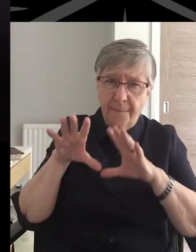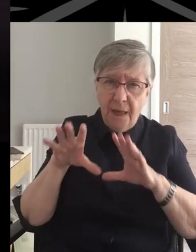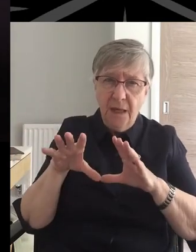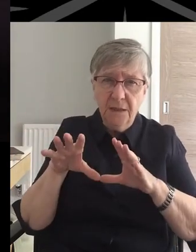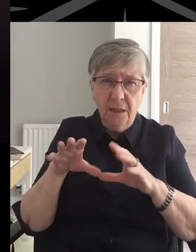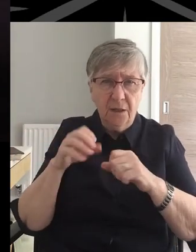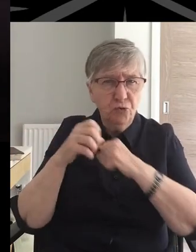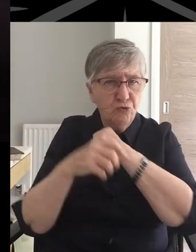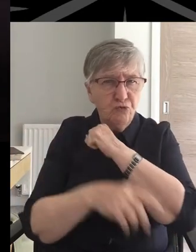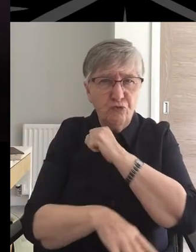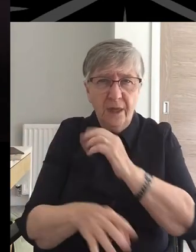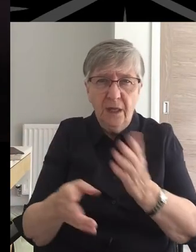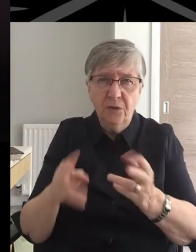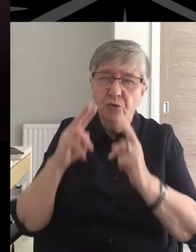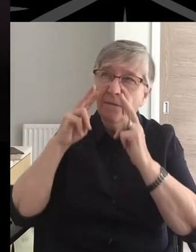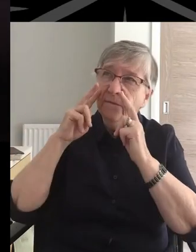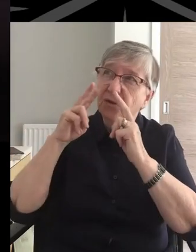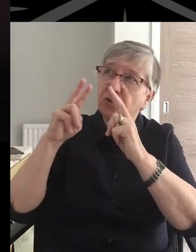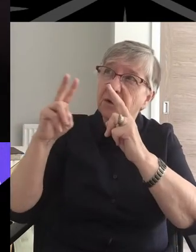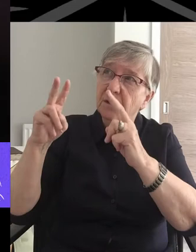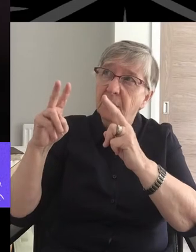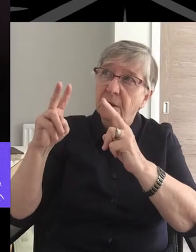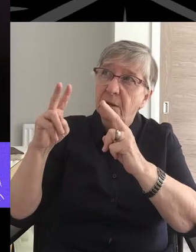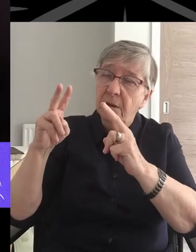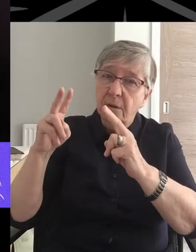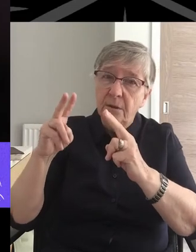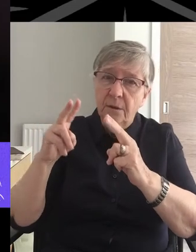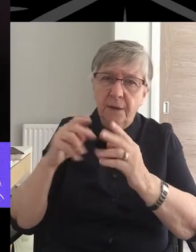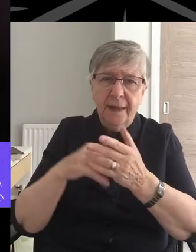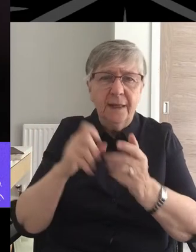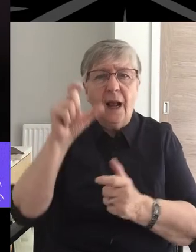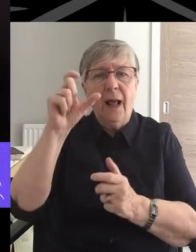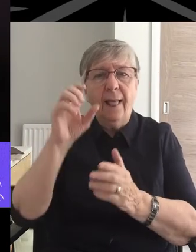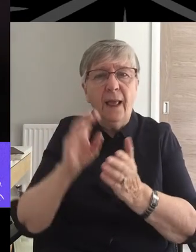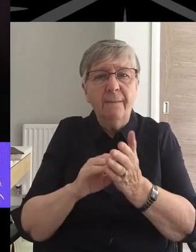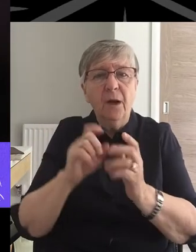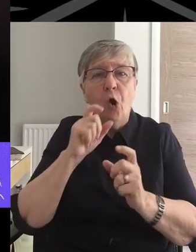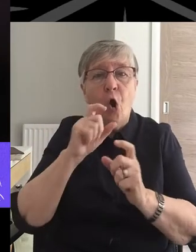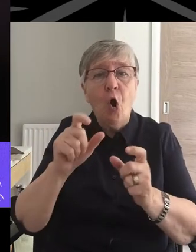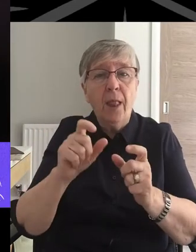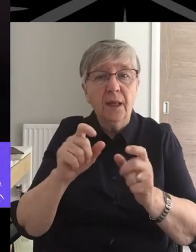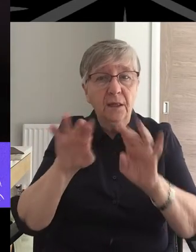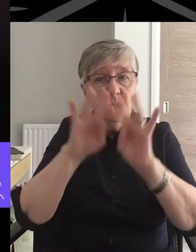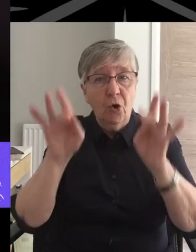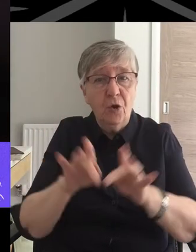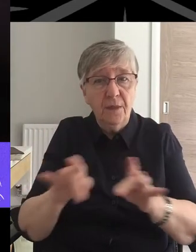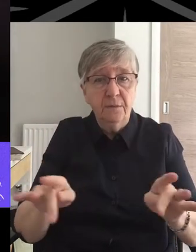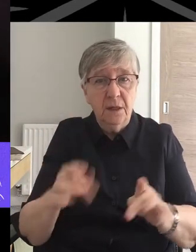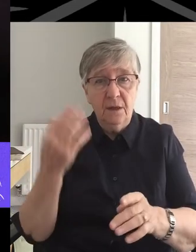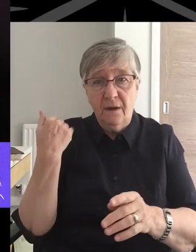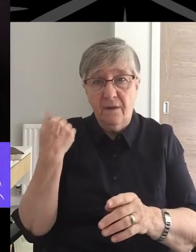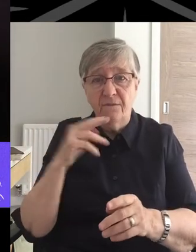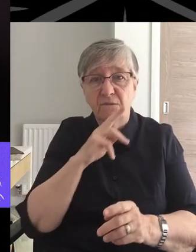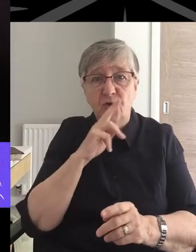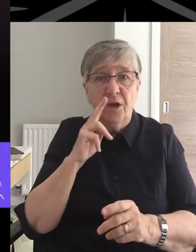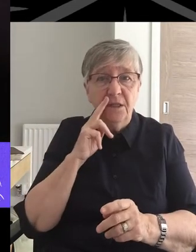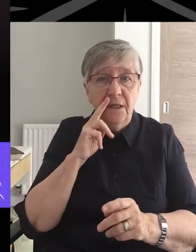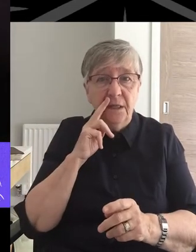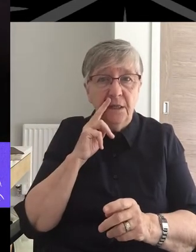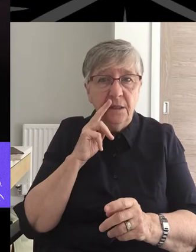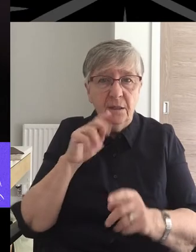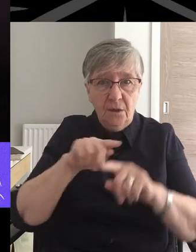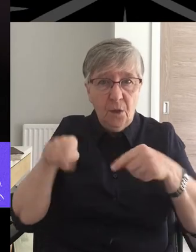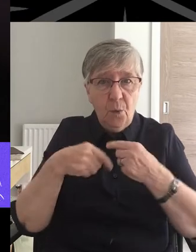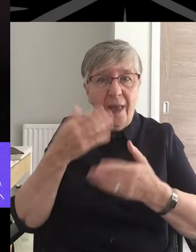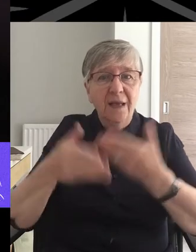an extraordinary vision. Now, in the Claremont calling that we put out on Friday, there is a description of